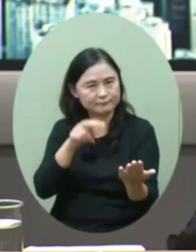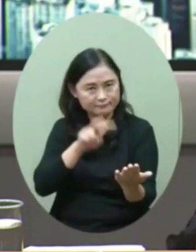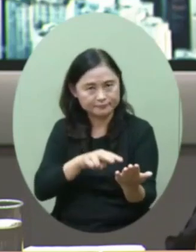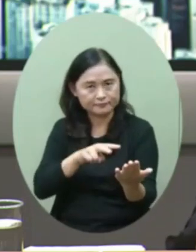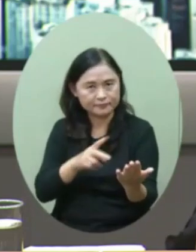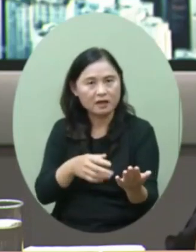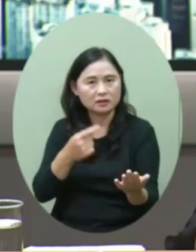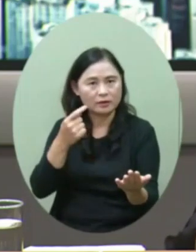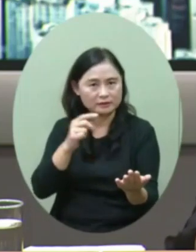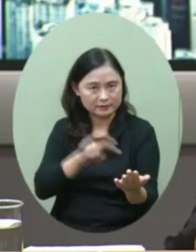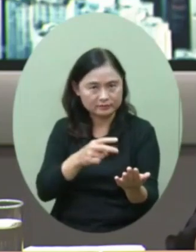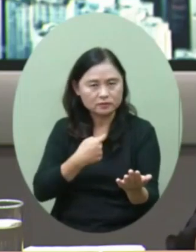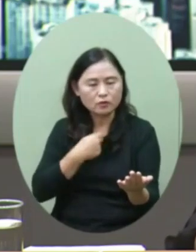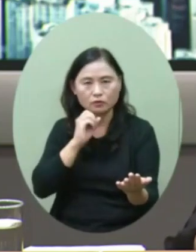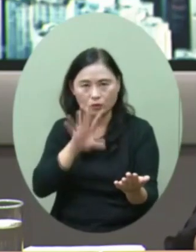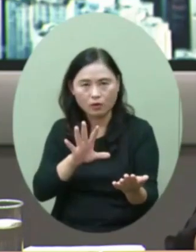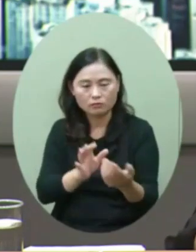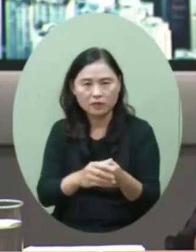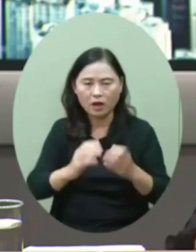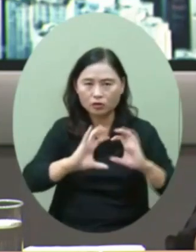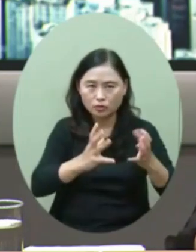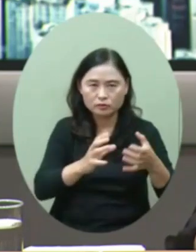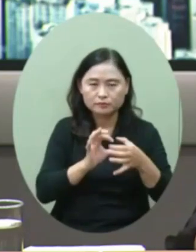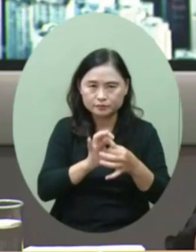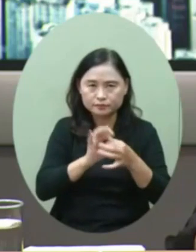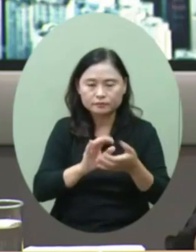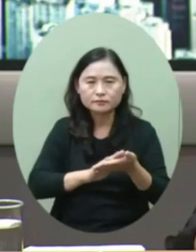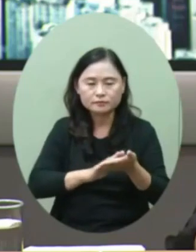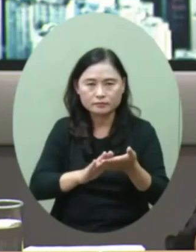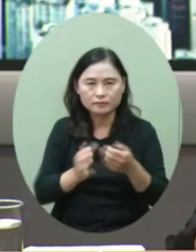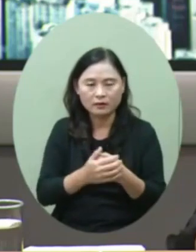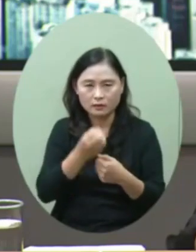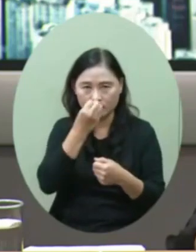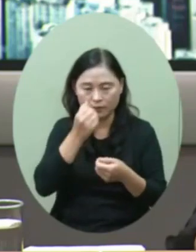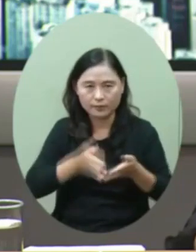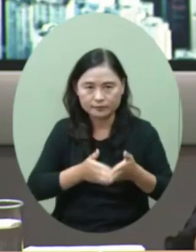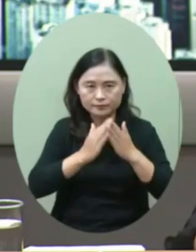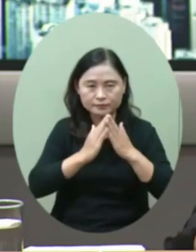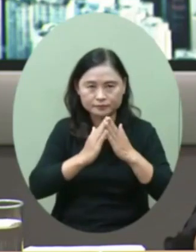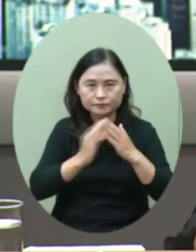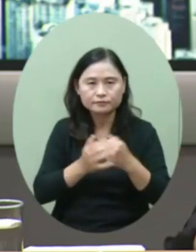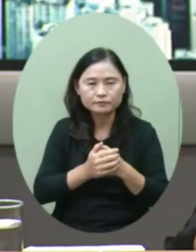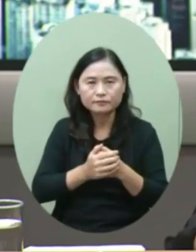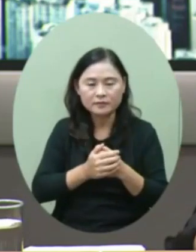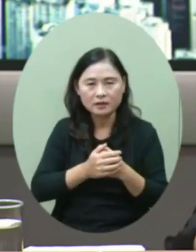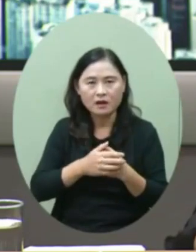may refer you to the law, you can